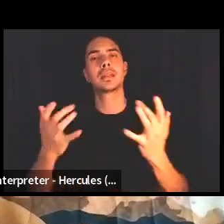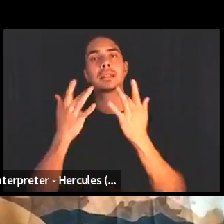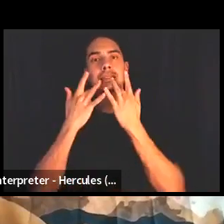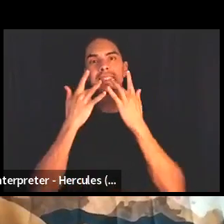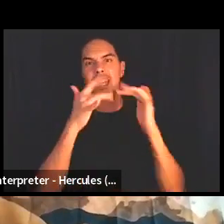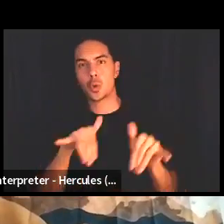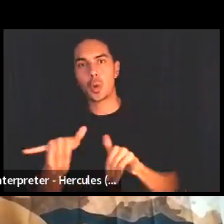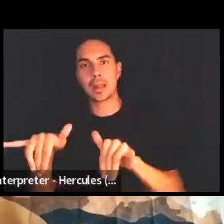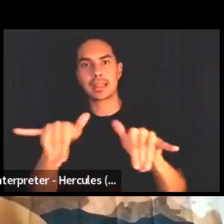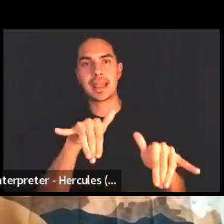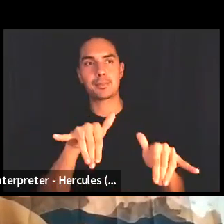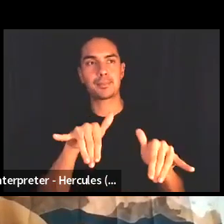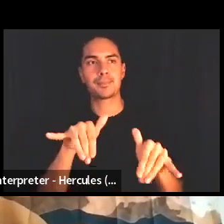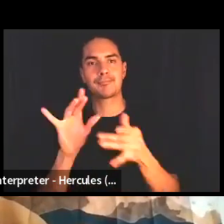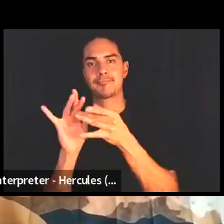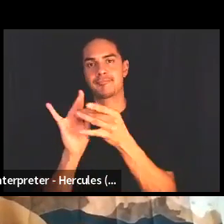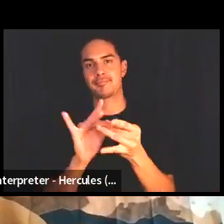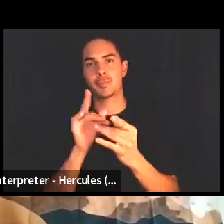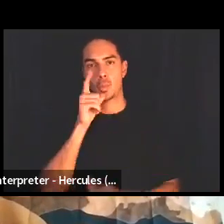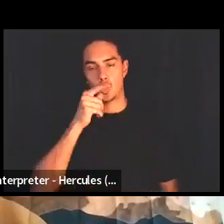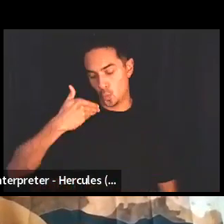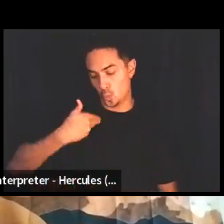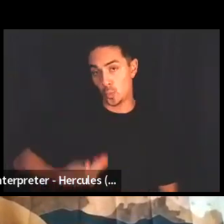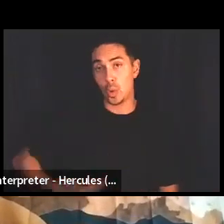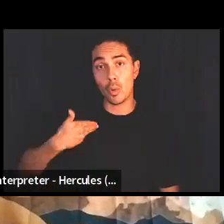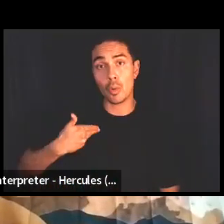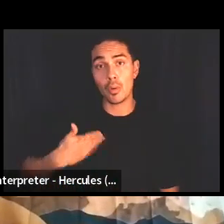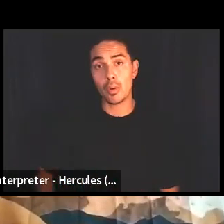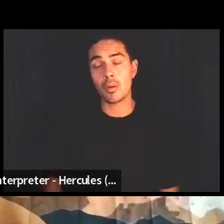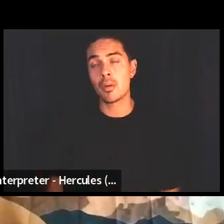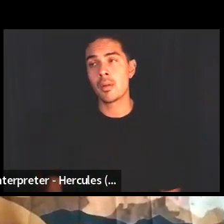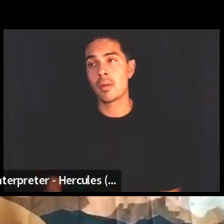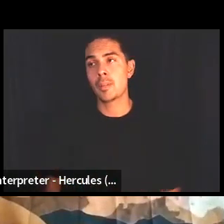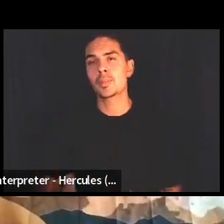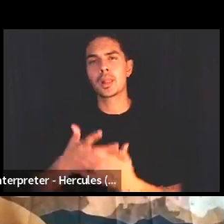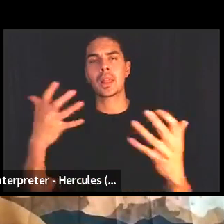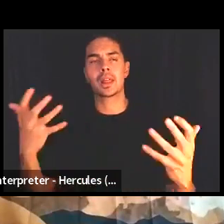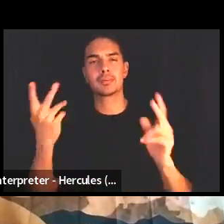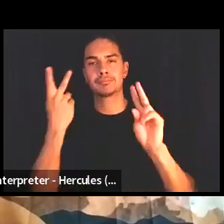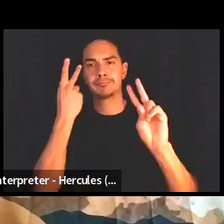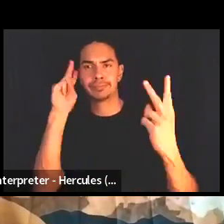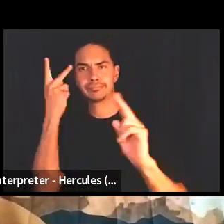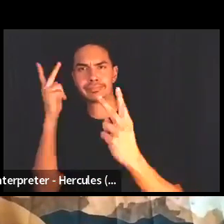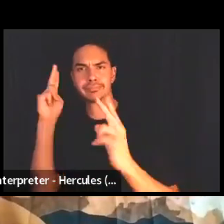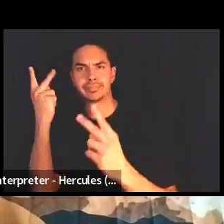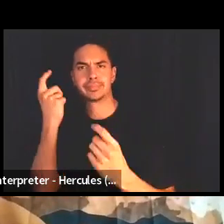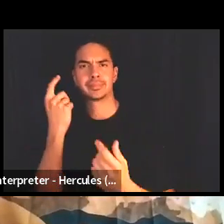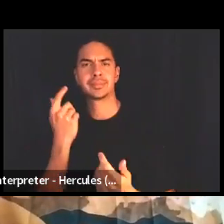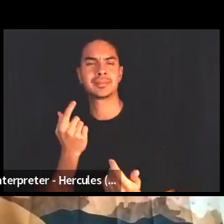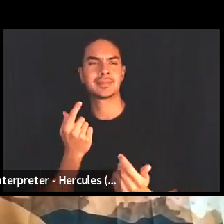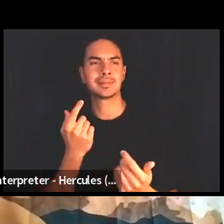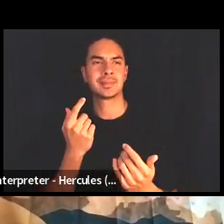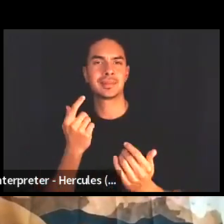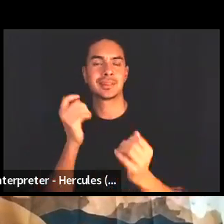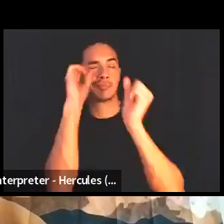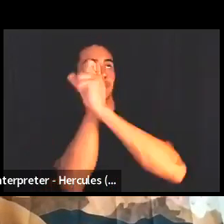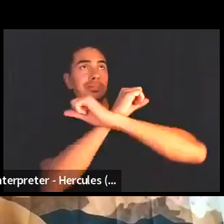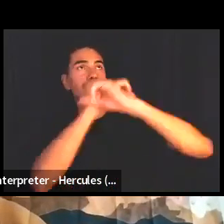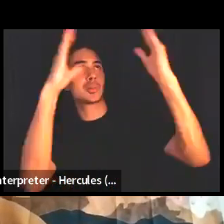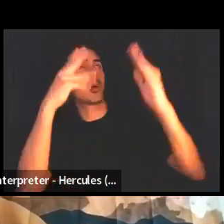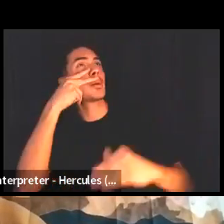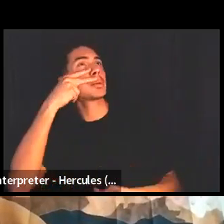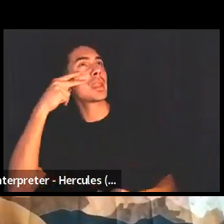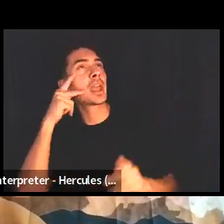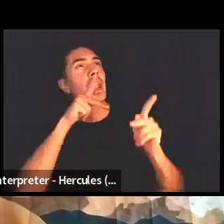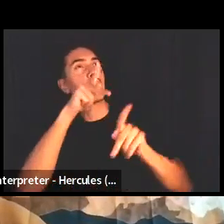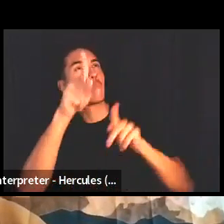are and a lot of, you know, misunderstandings about Native people